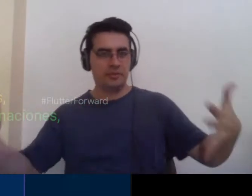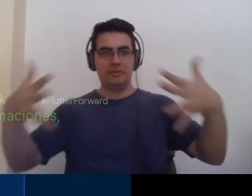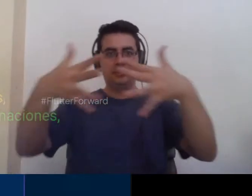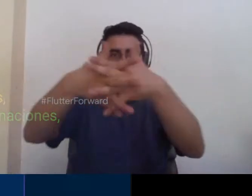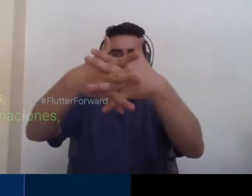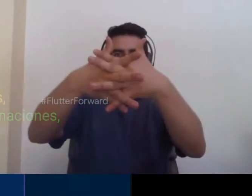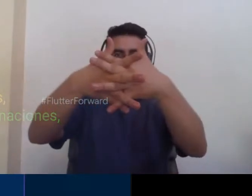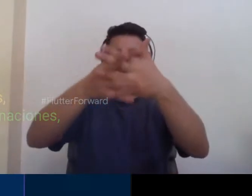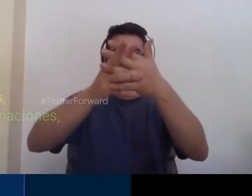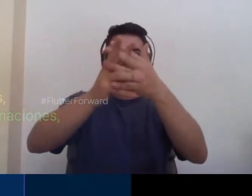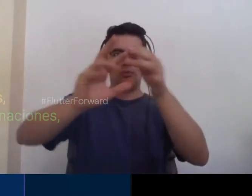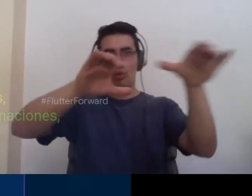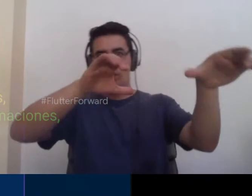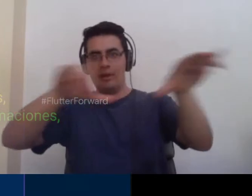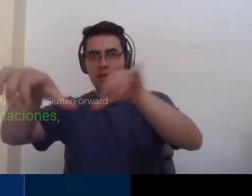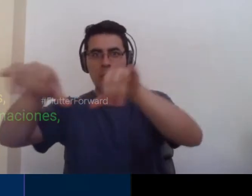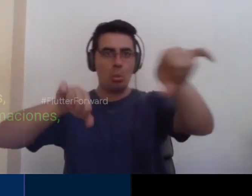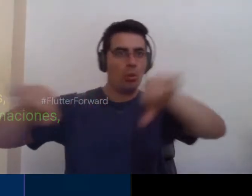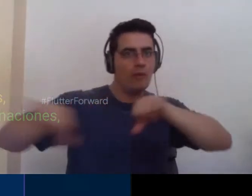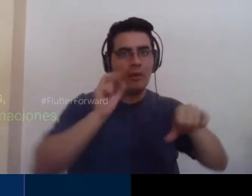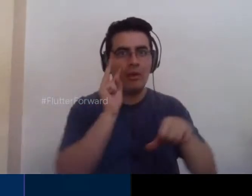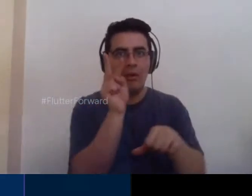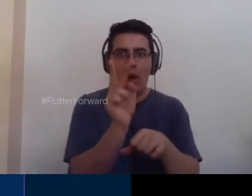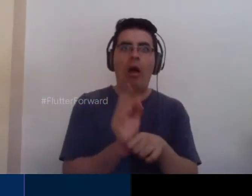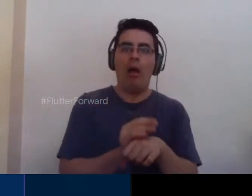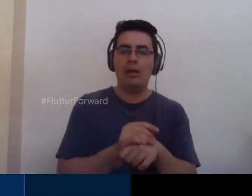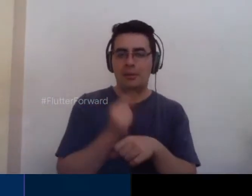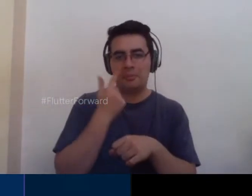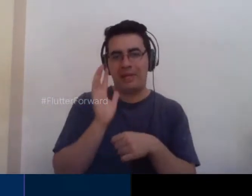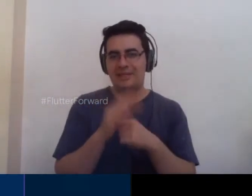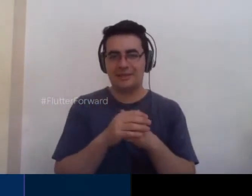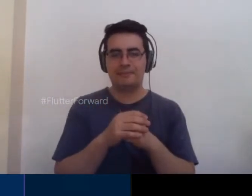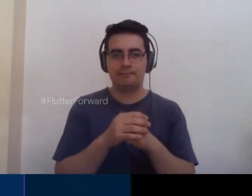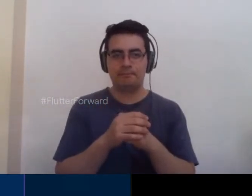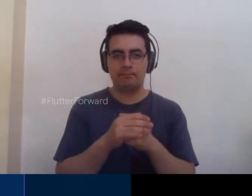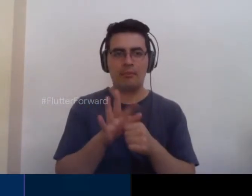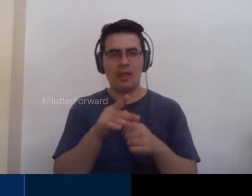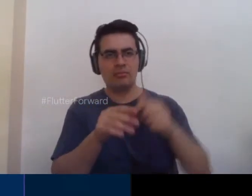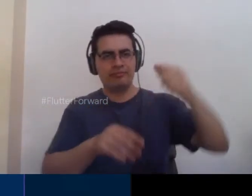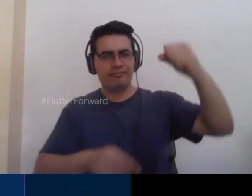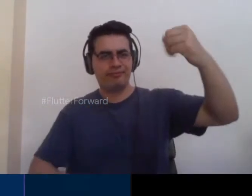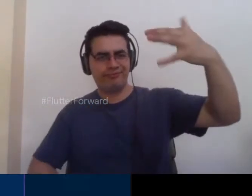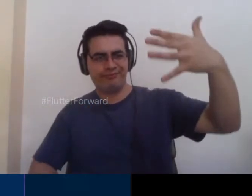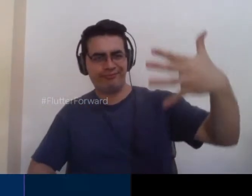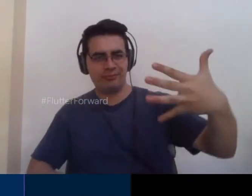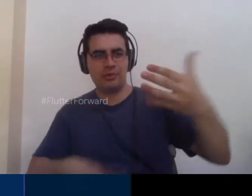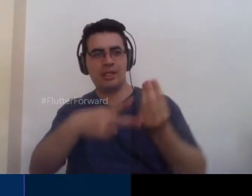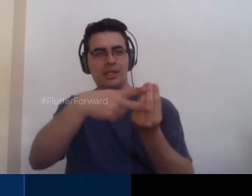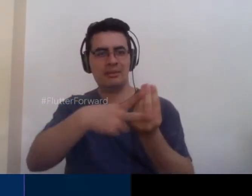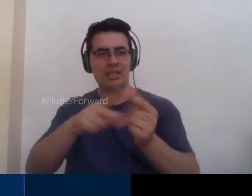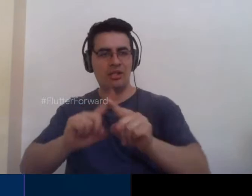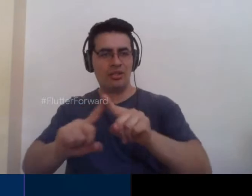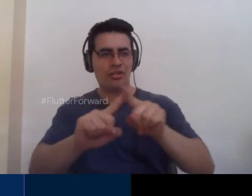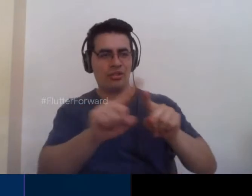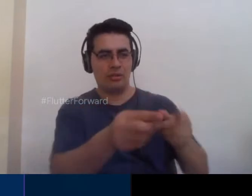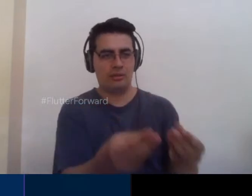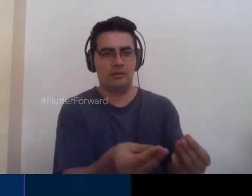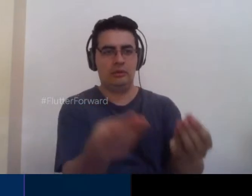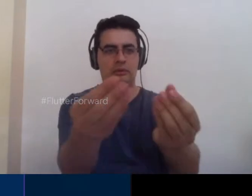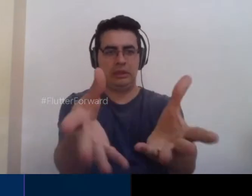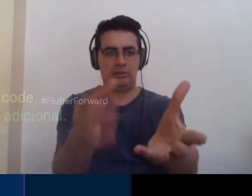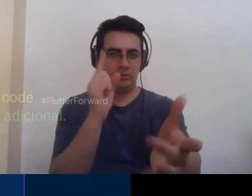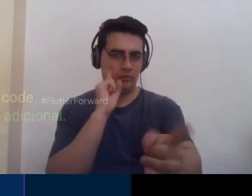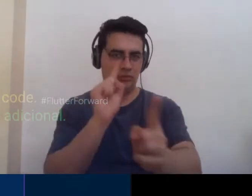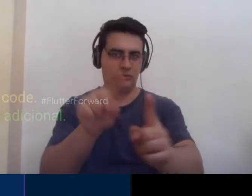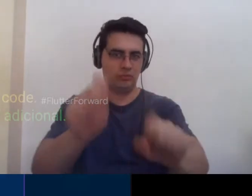Flutter gives you a range of tools for animations, so let's start with the simplest ones. There's a collection of animated